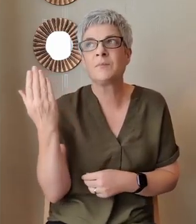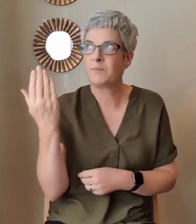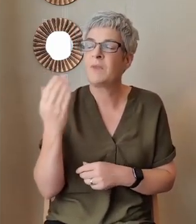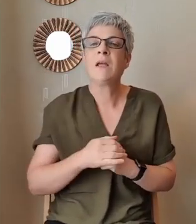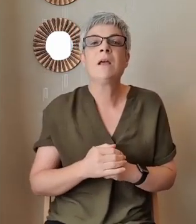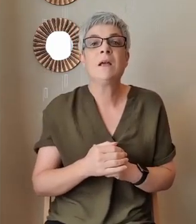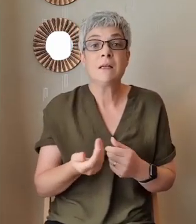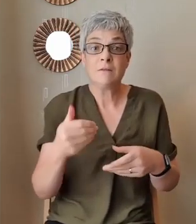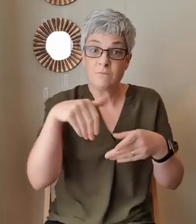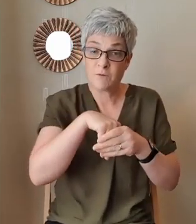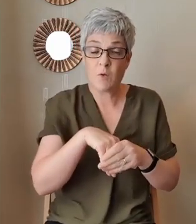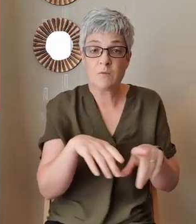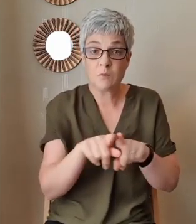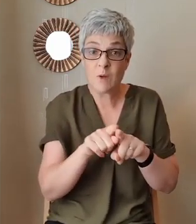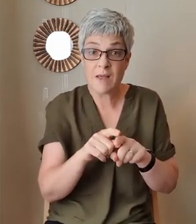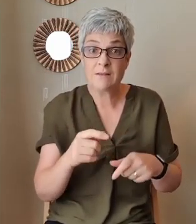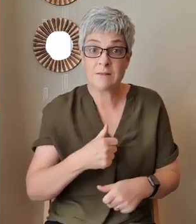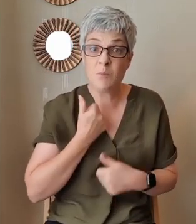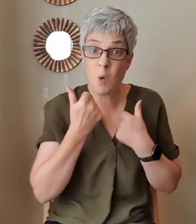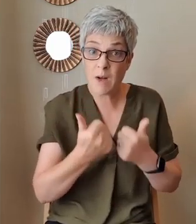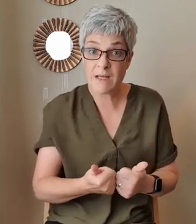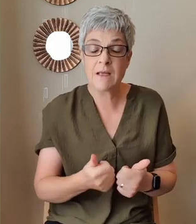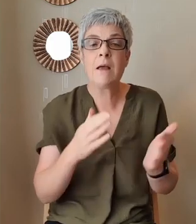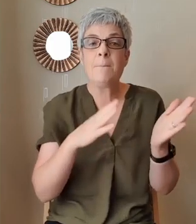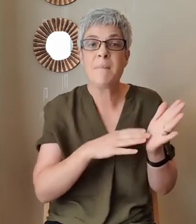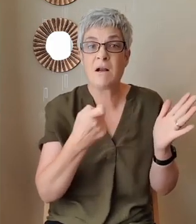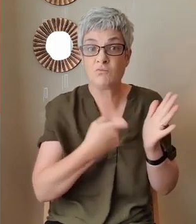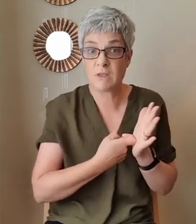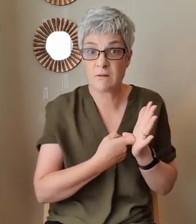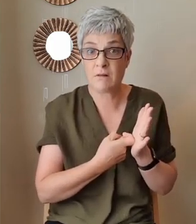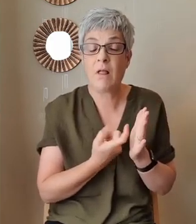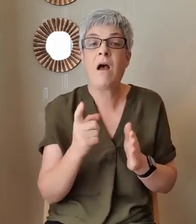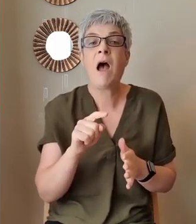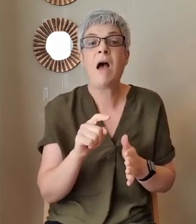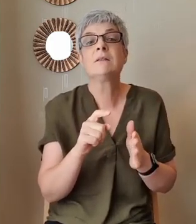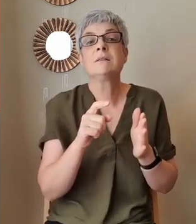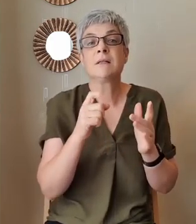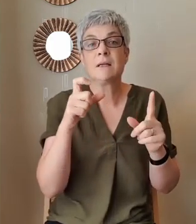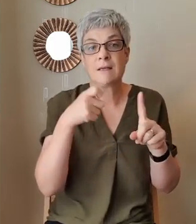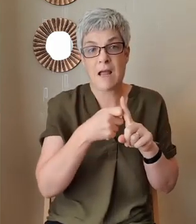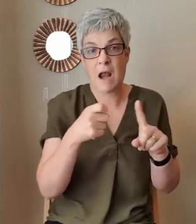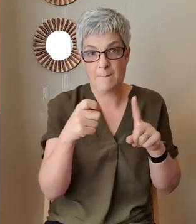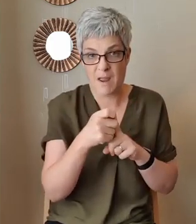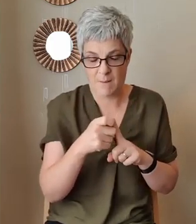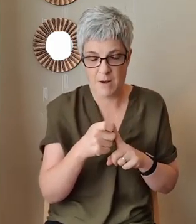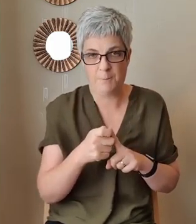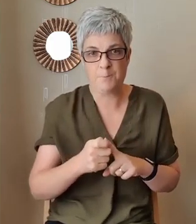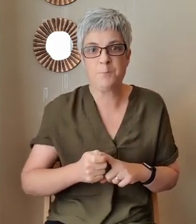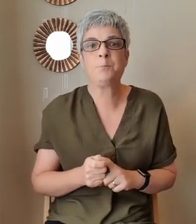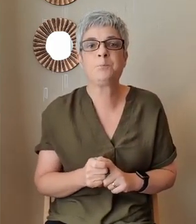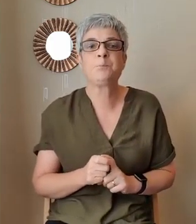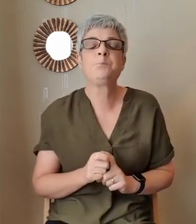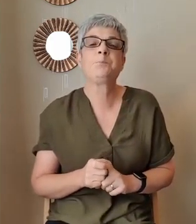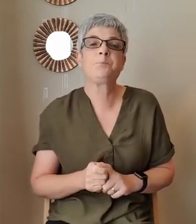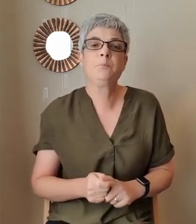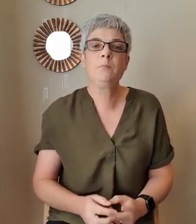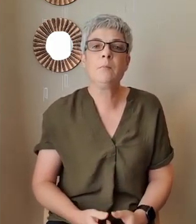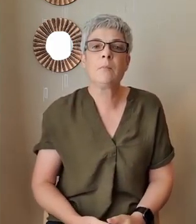part in the service this morning is Martin Russell, will be reading the scriptures, and Karen Palmer leading us in our prayers for others.